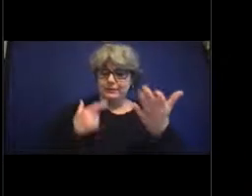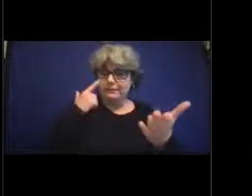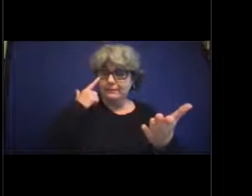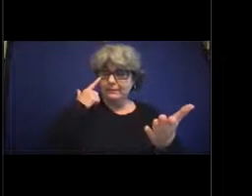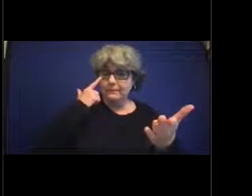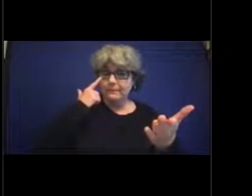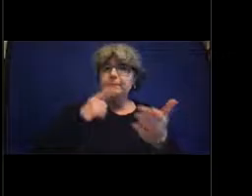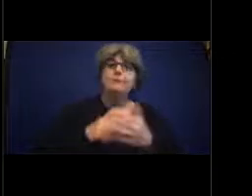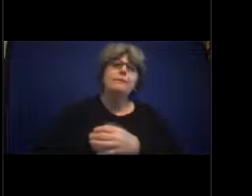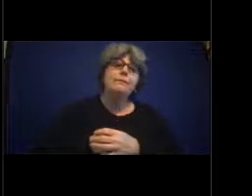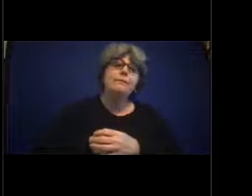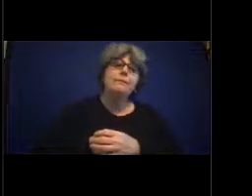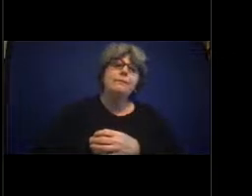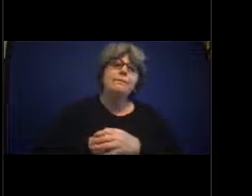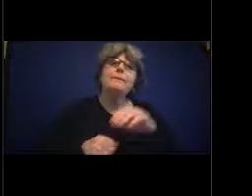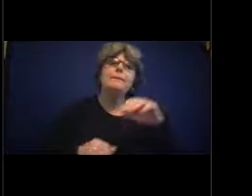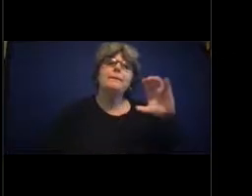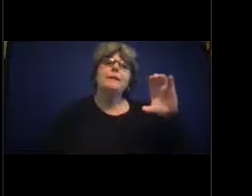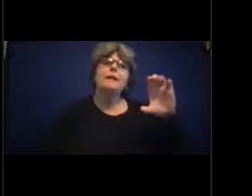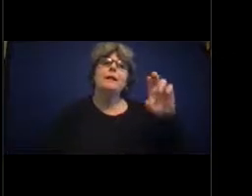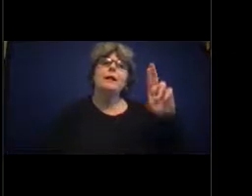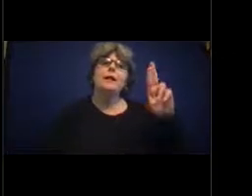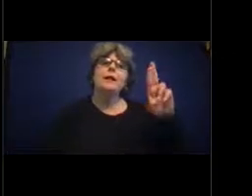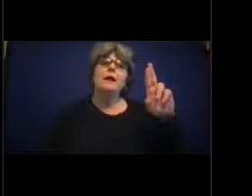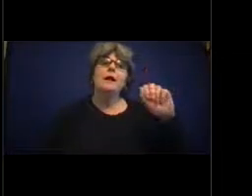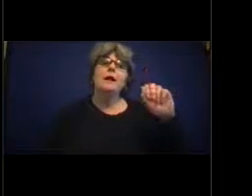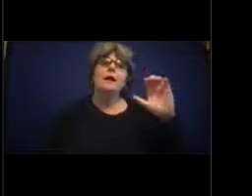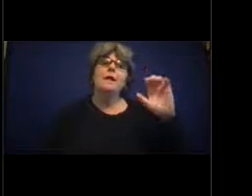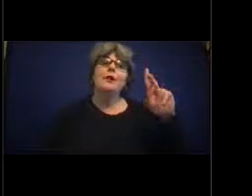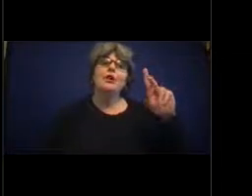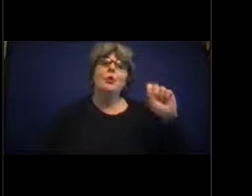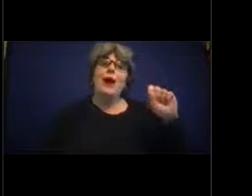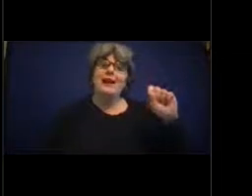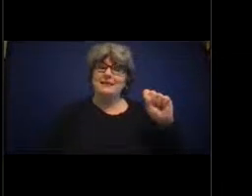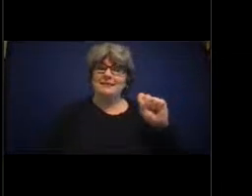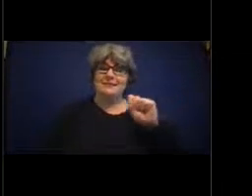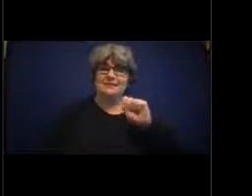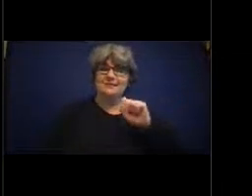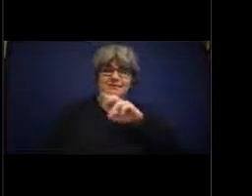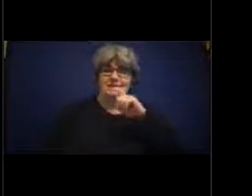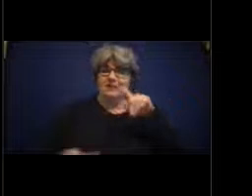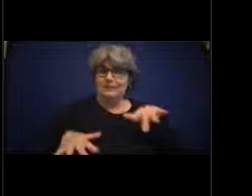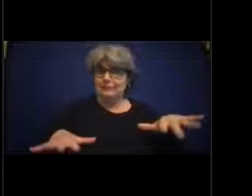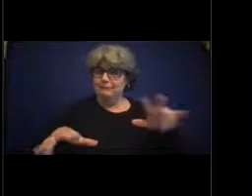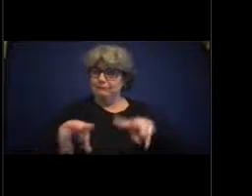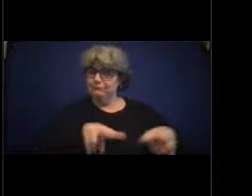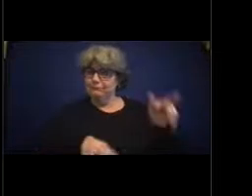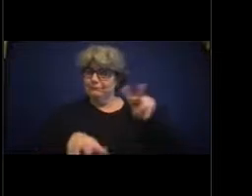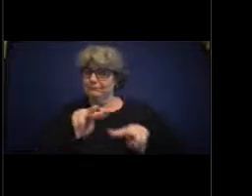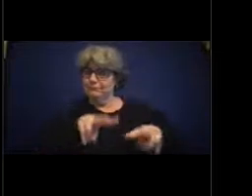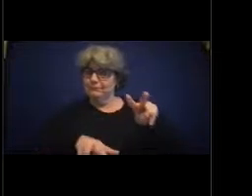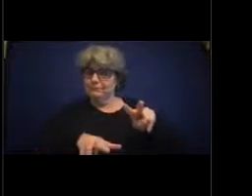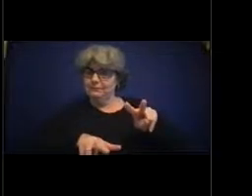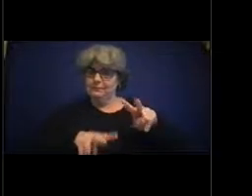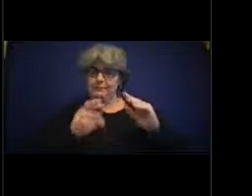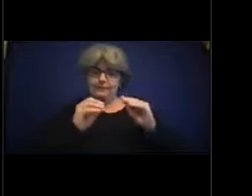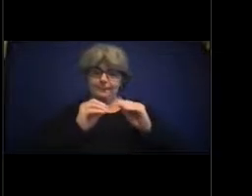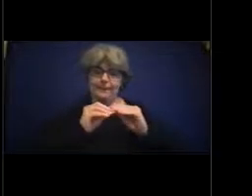mentioned the cracks in the mud there. I'm kind of looking at that and I'm thinking that's a little bit more